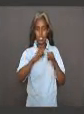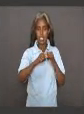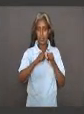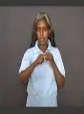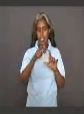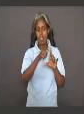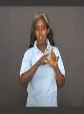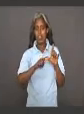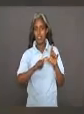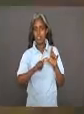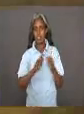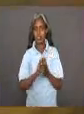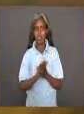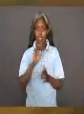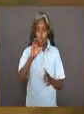angles.